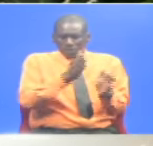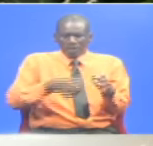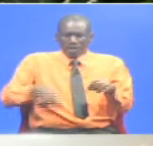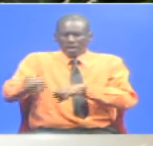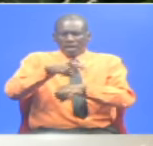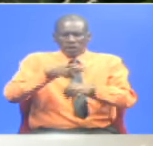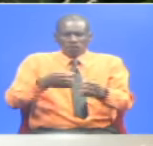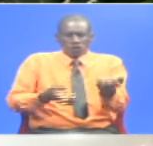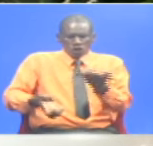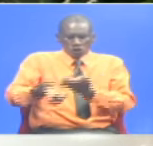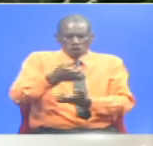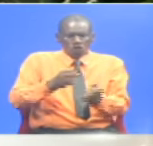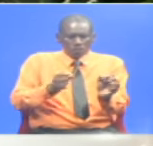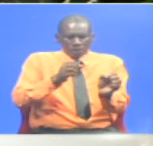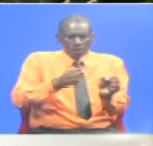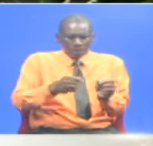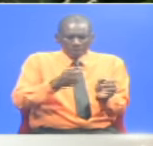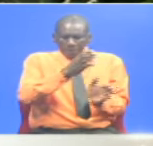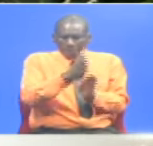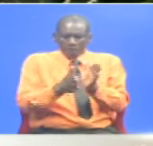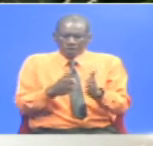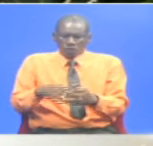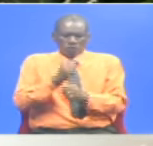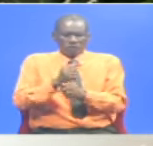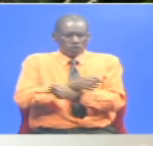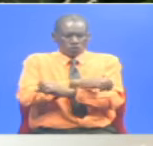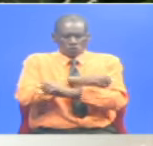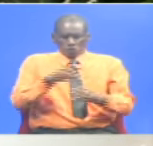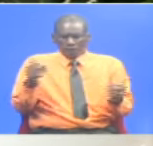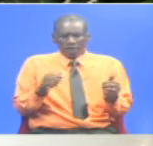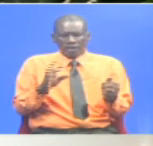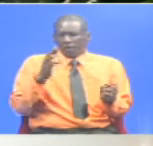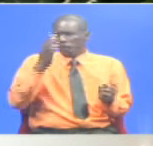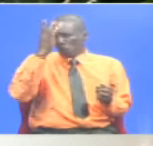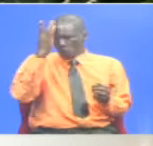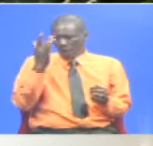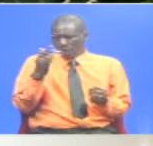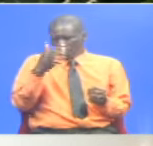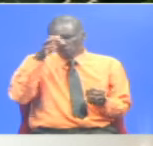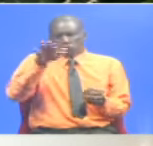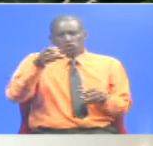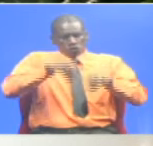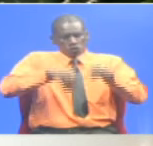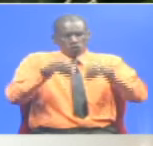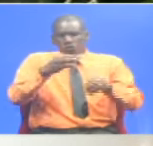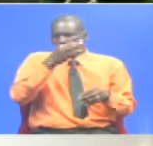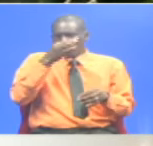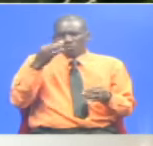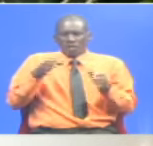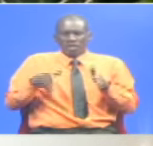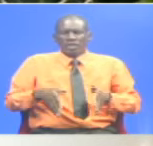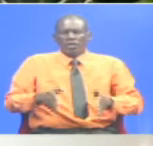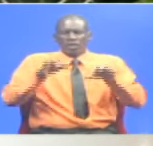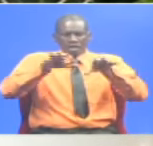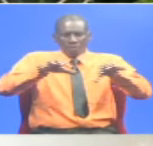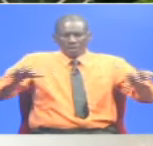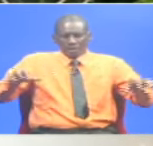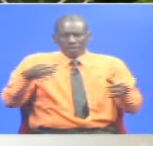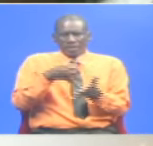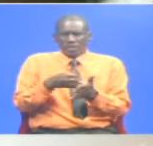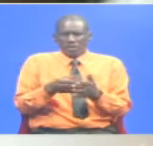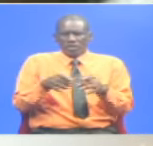national economic plan, was worked very well because of his input and the way even he marketed it, even